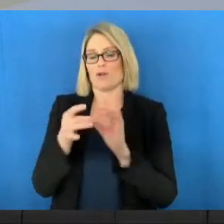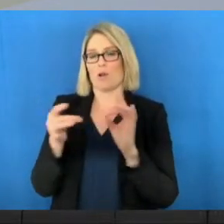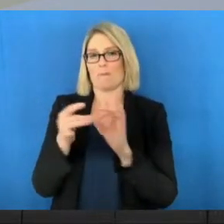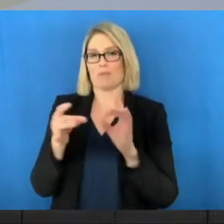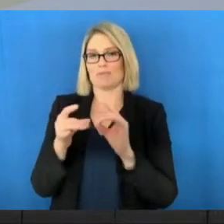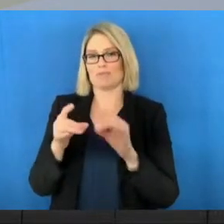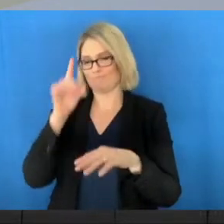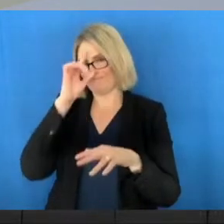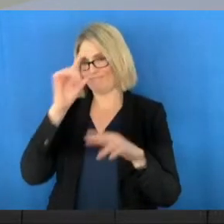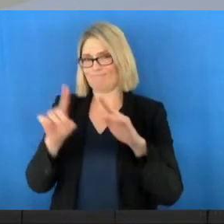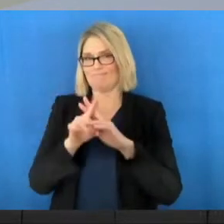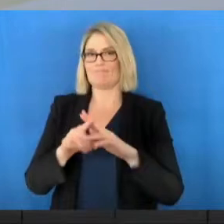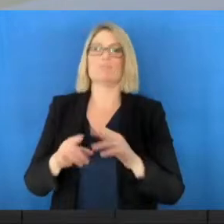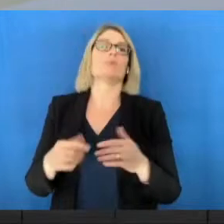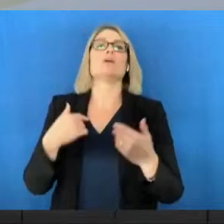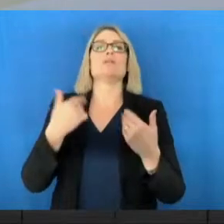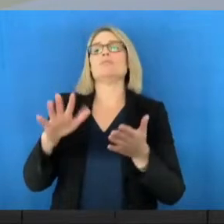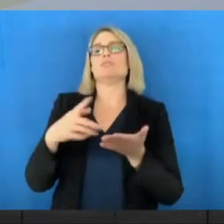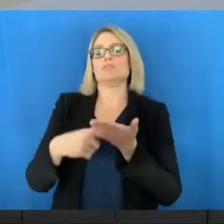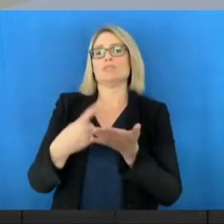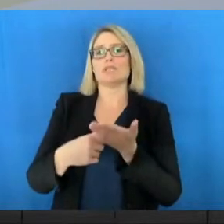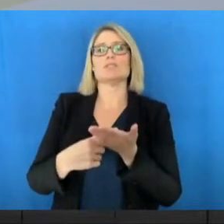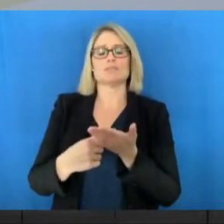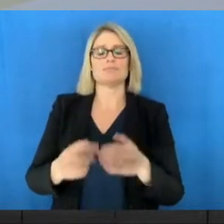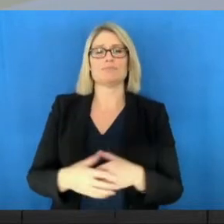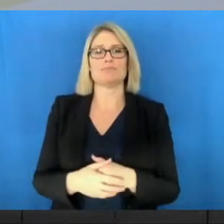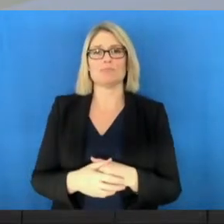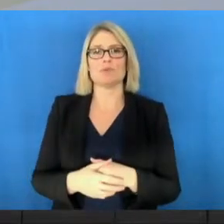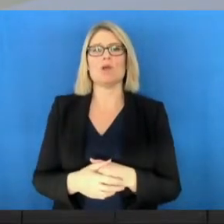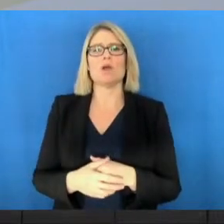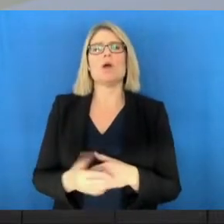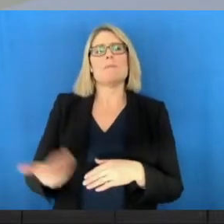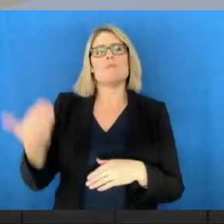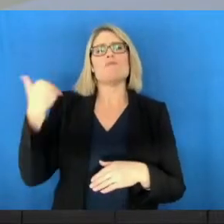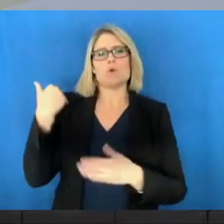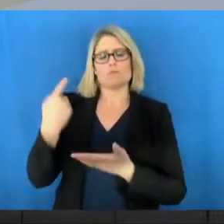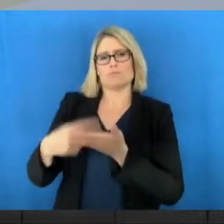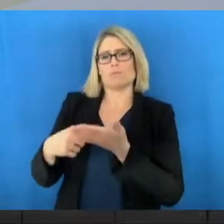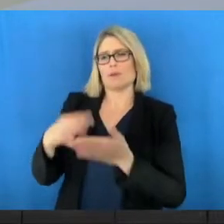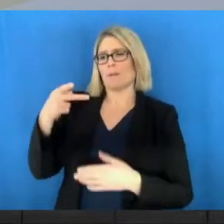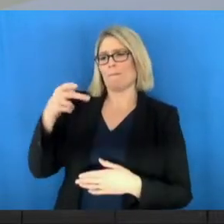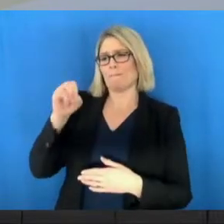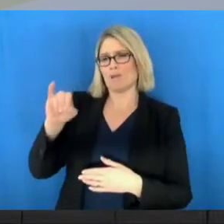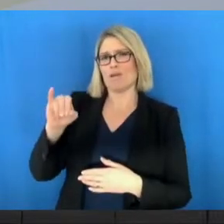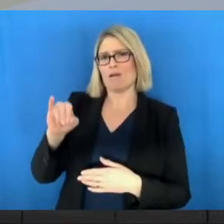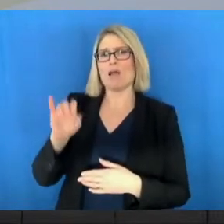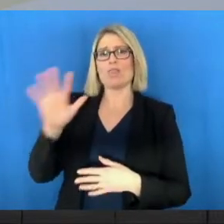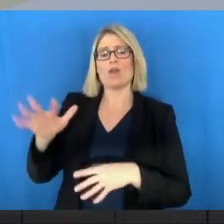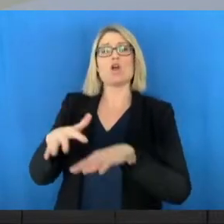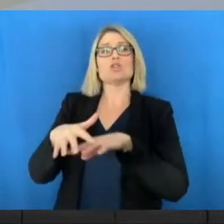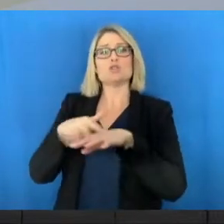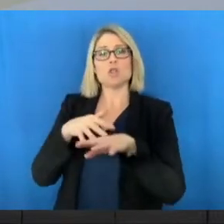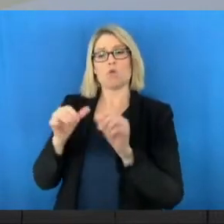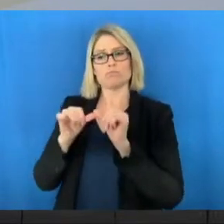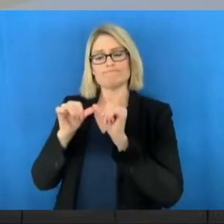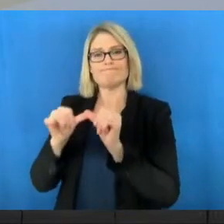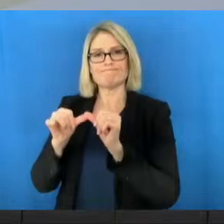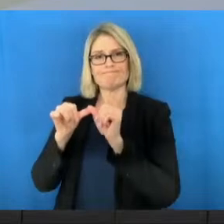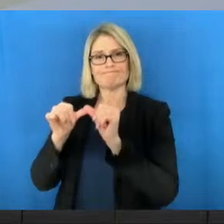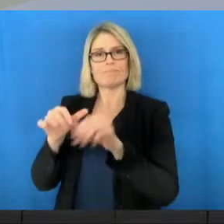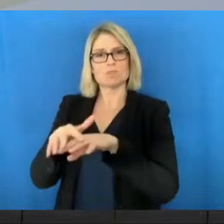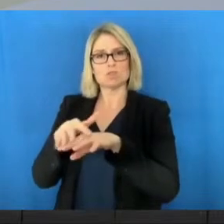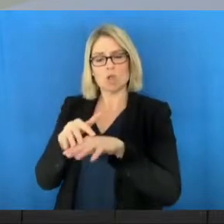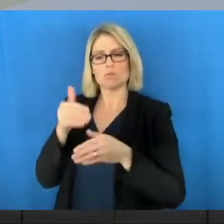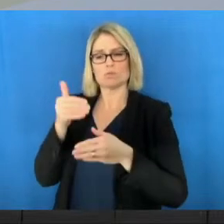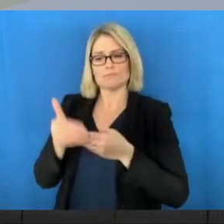I didn't highlight it earlier. We've talked about before our PEI approach to the slow and steady march, trying to get